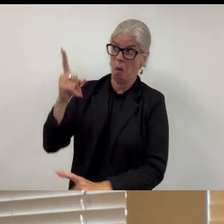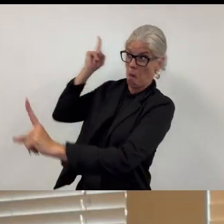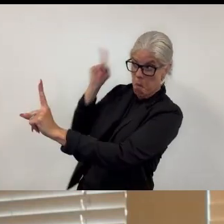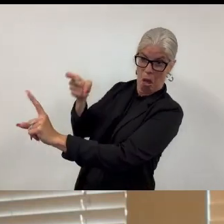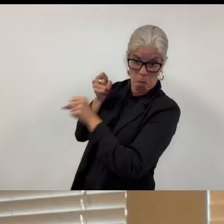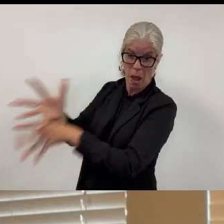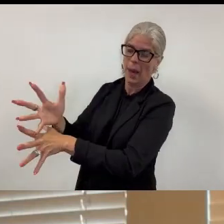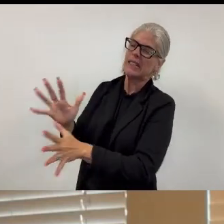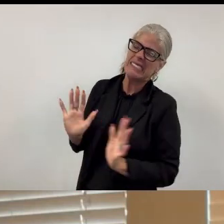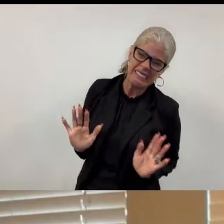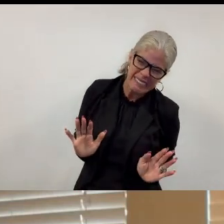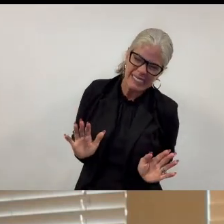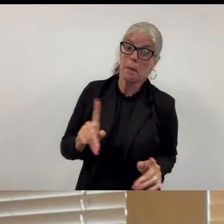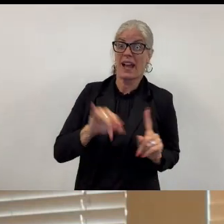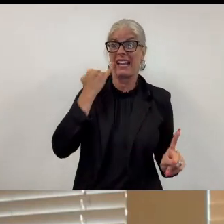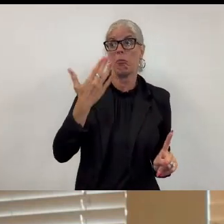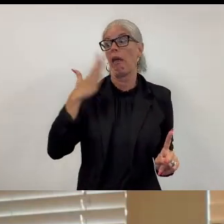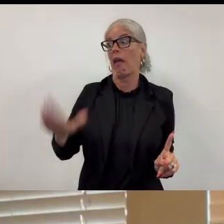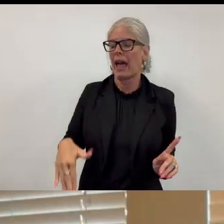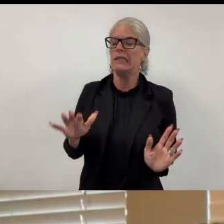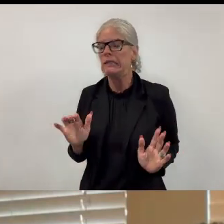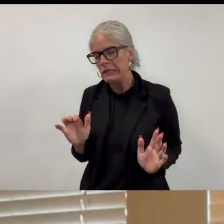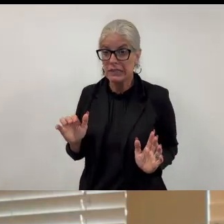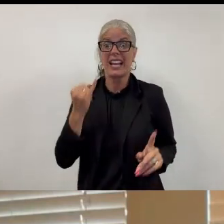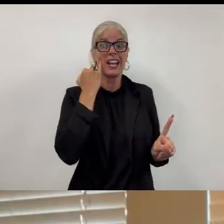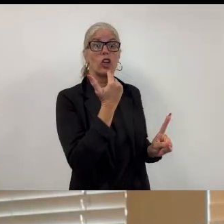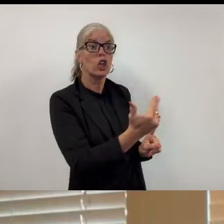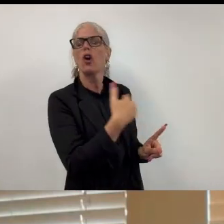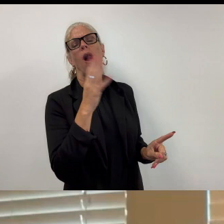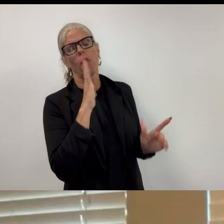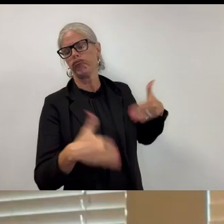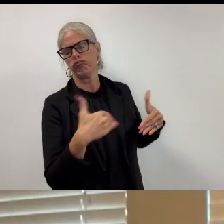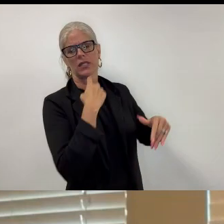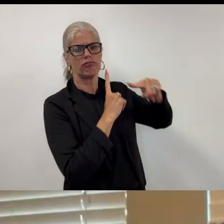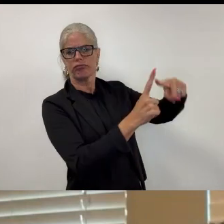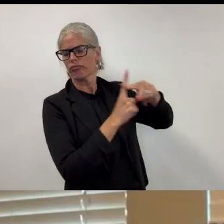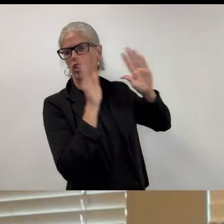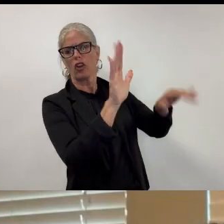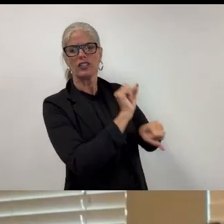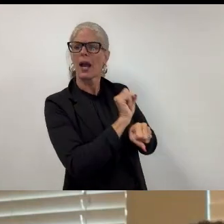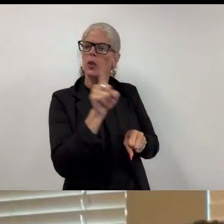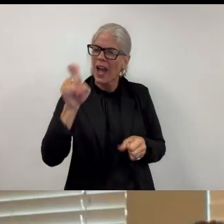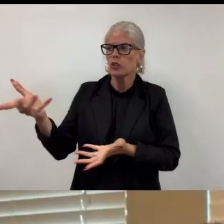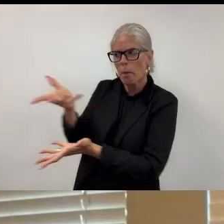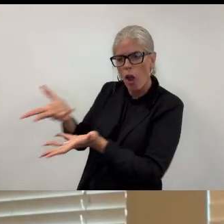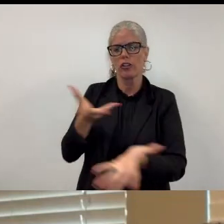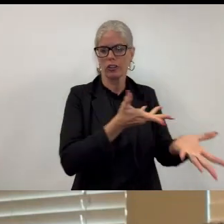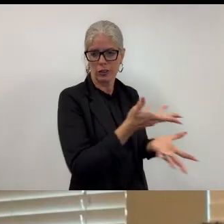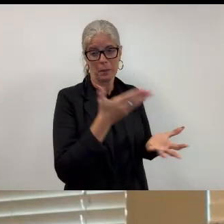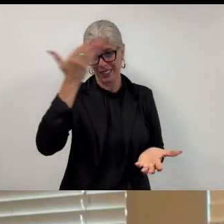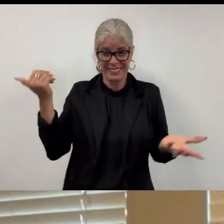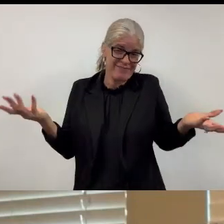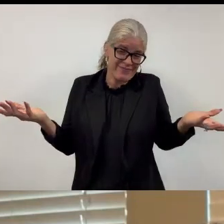people in when it might not be the best experience, but also, lifting those organizations up who are doing really great jobs and developing a